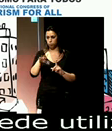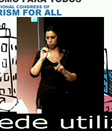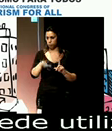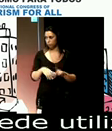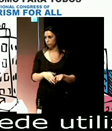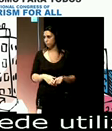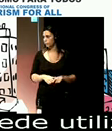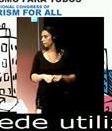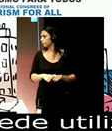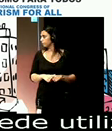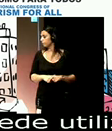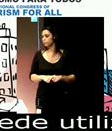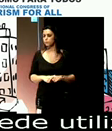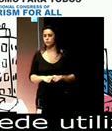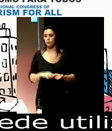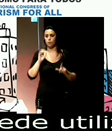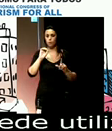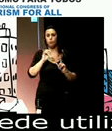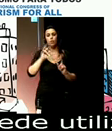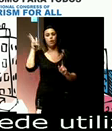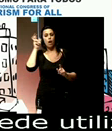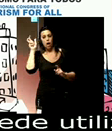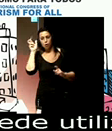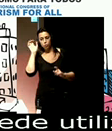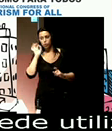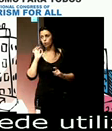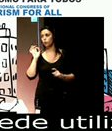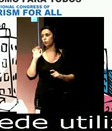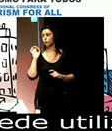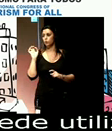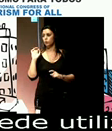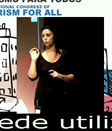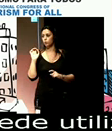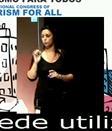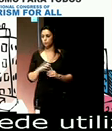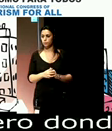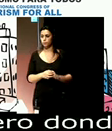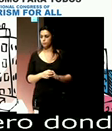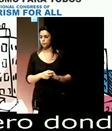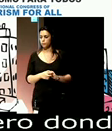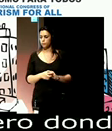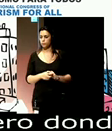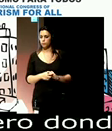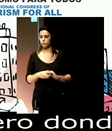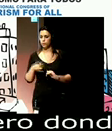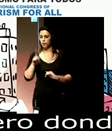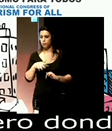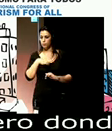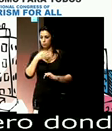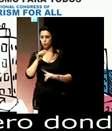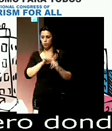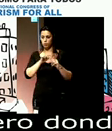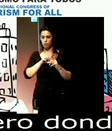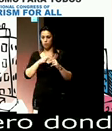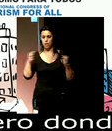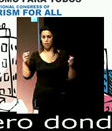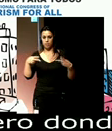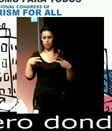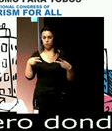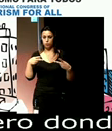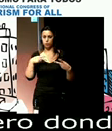audio information, and or you use the text-to-speech. At the iPhone, it is the voice-over. The iOS system